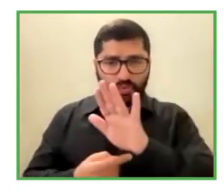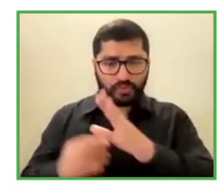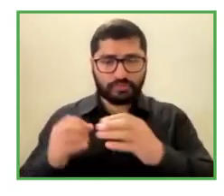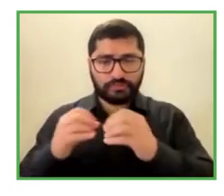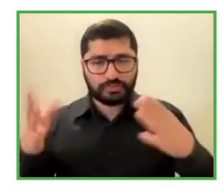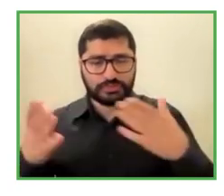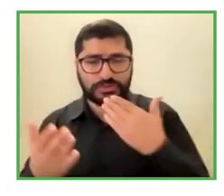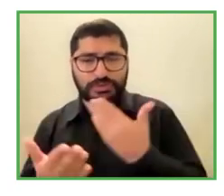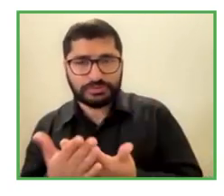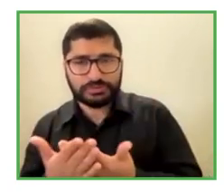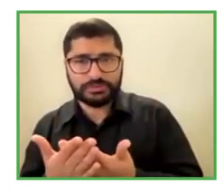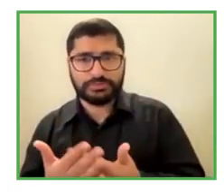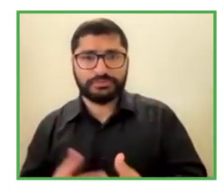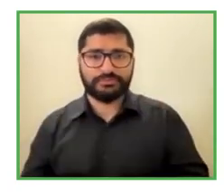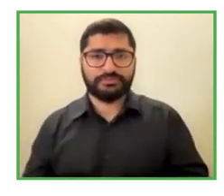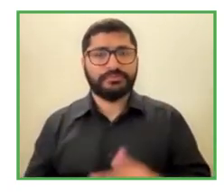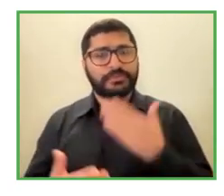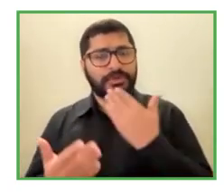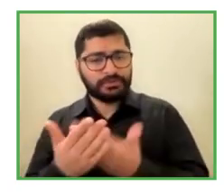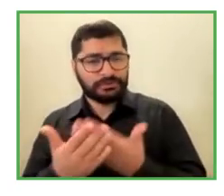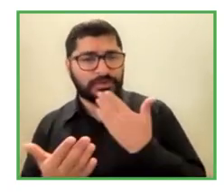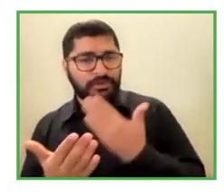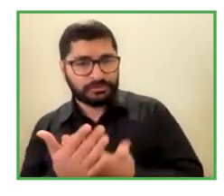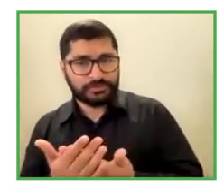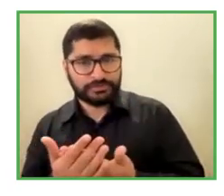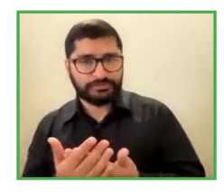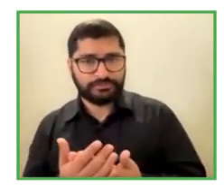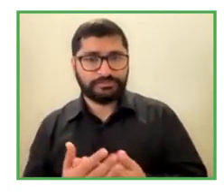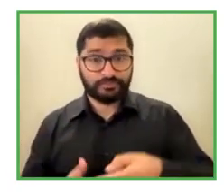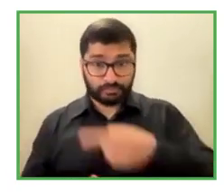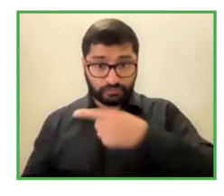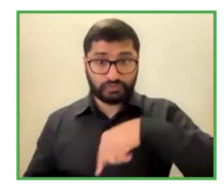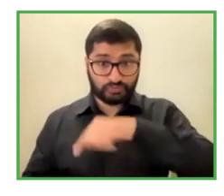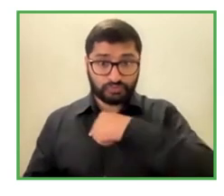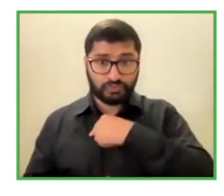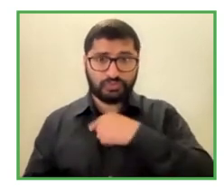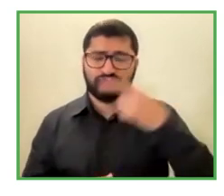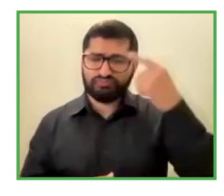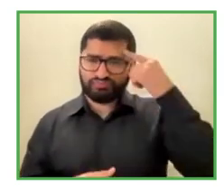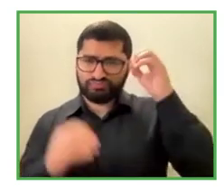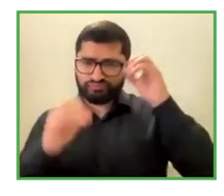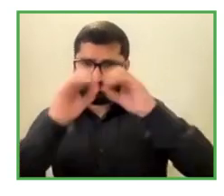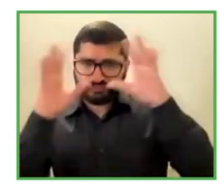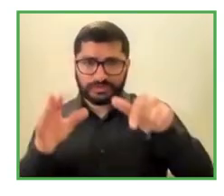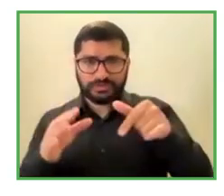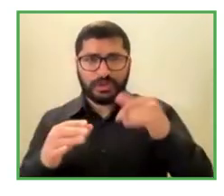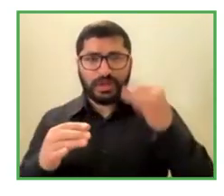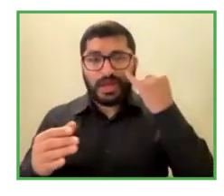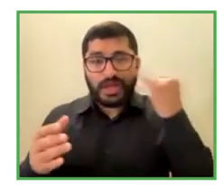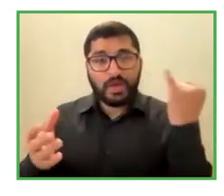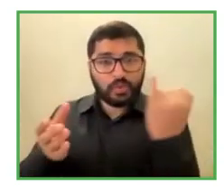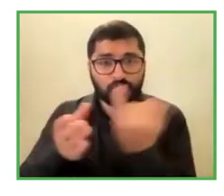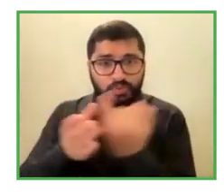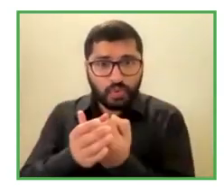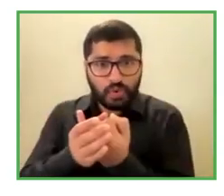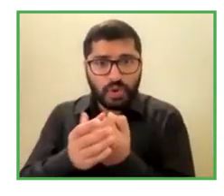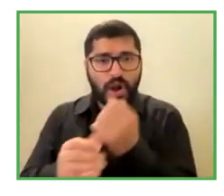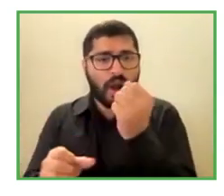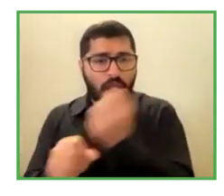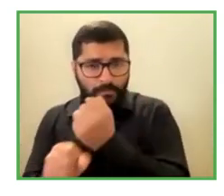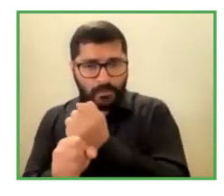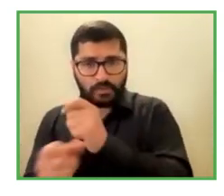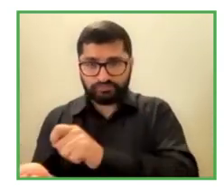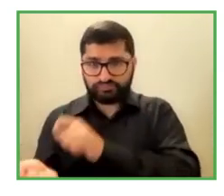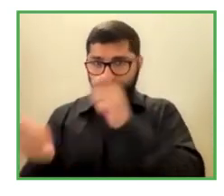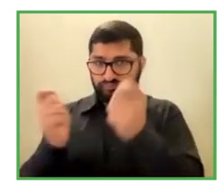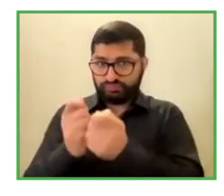So we believe that labor inclusion changes when people with disability are empowered to make